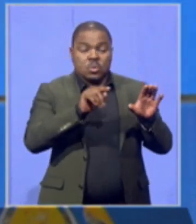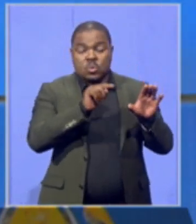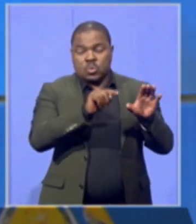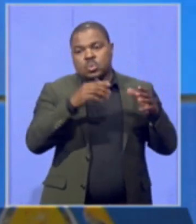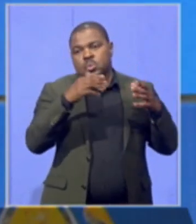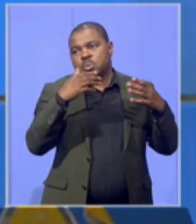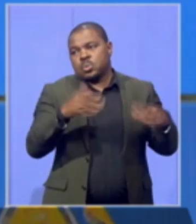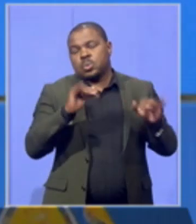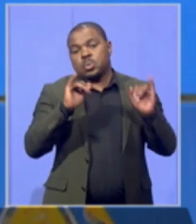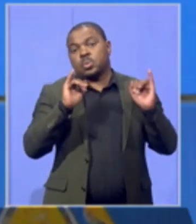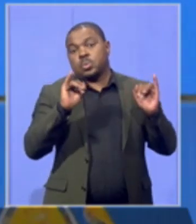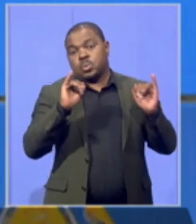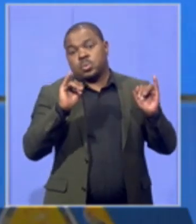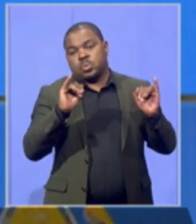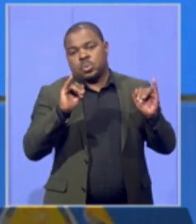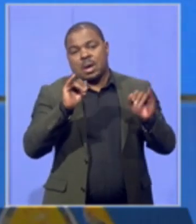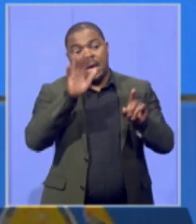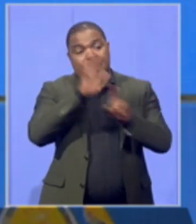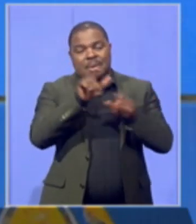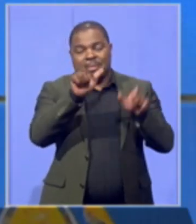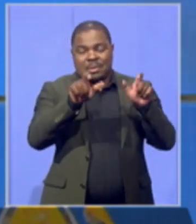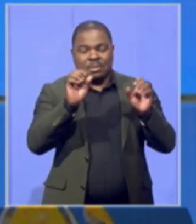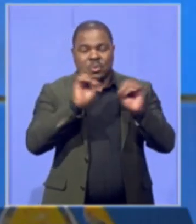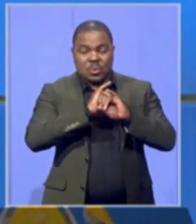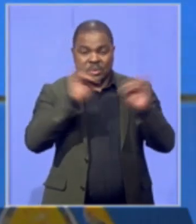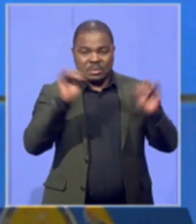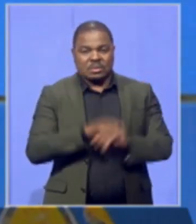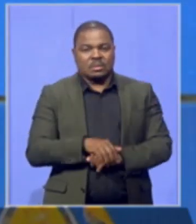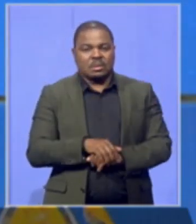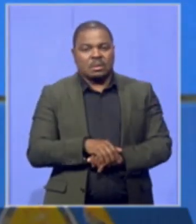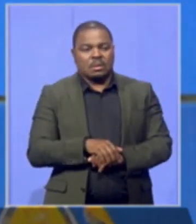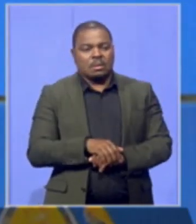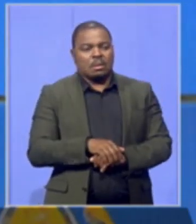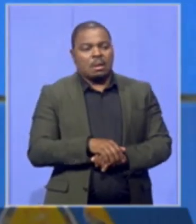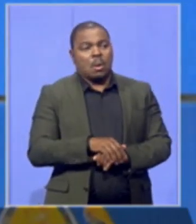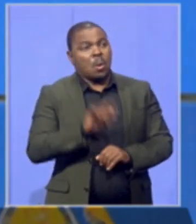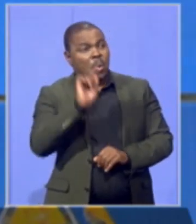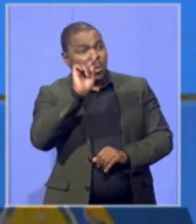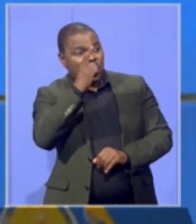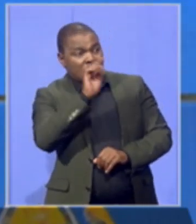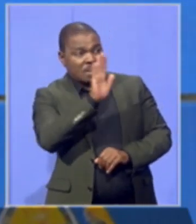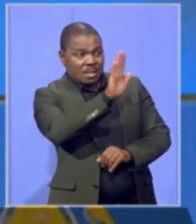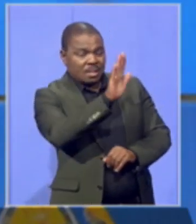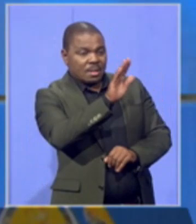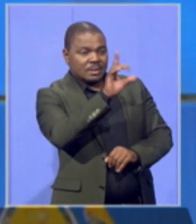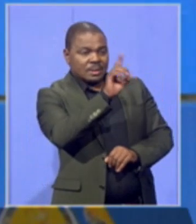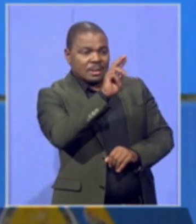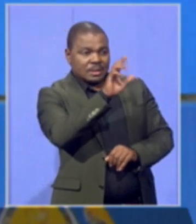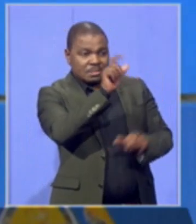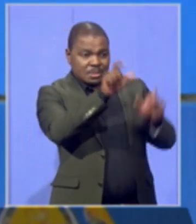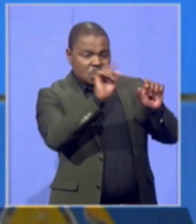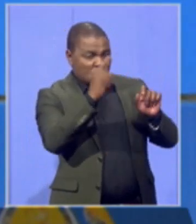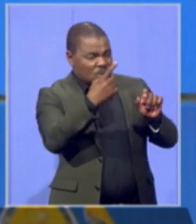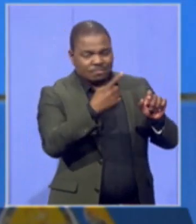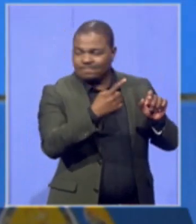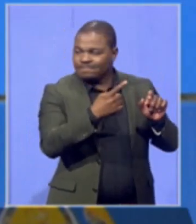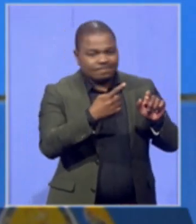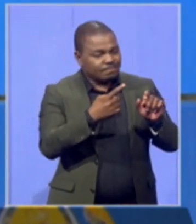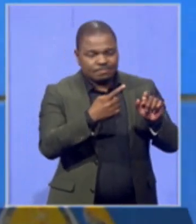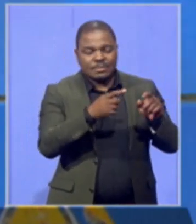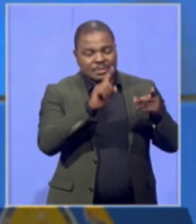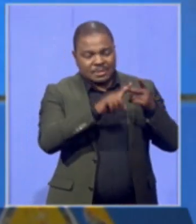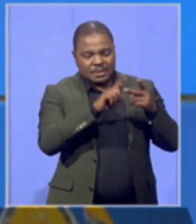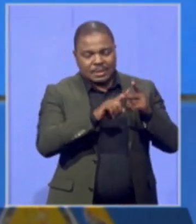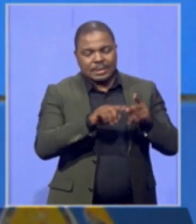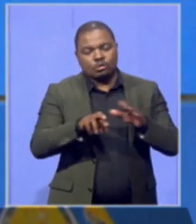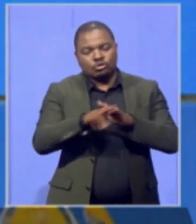far-reaching consequences, not only for the people of DRC alone, but also for